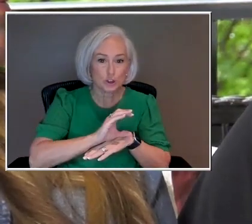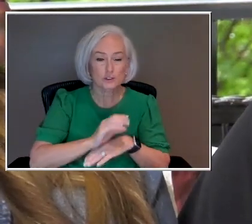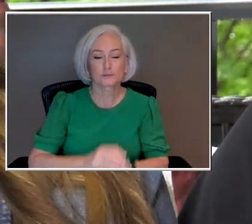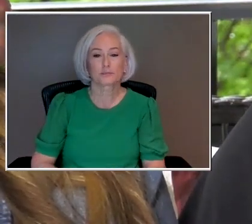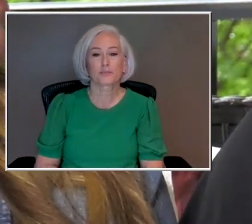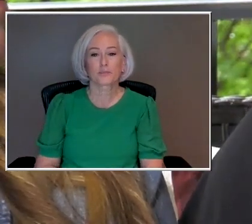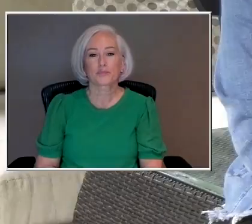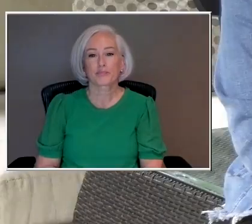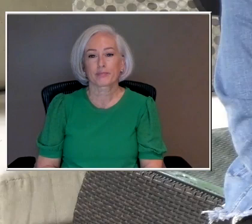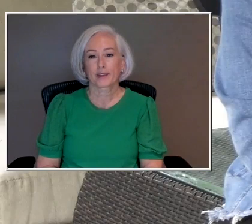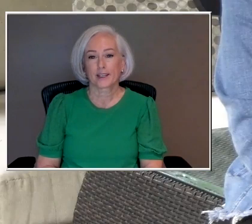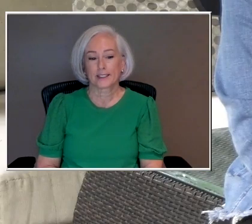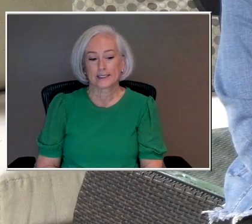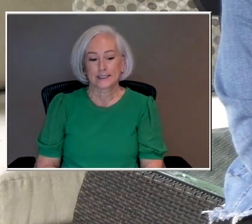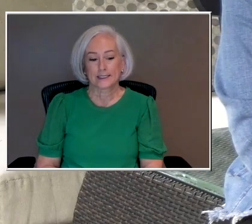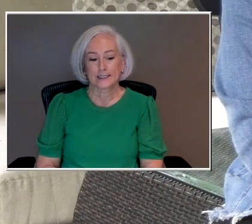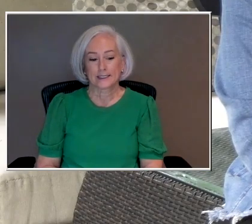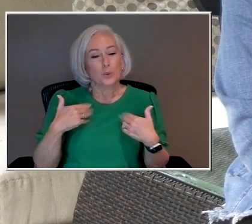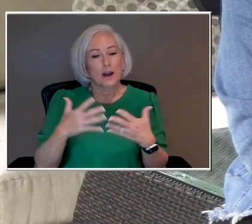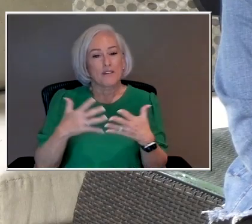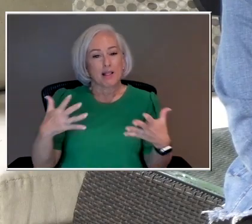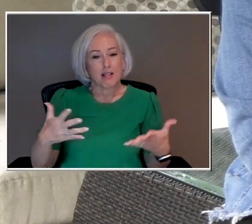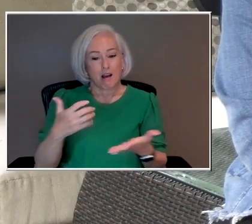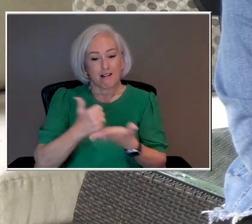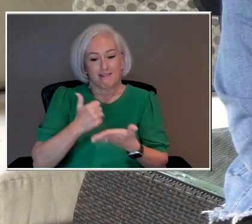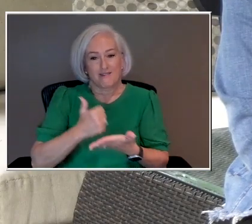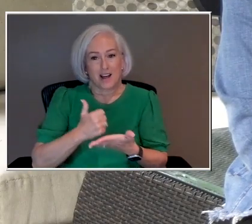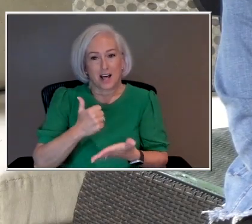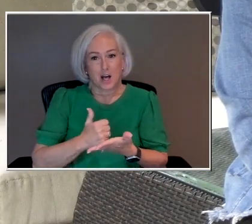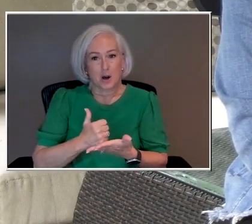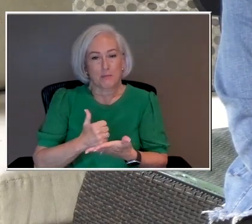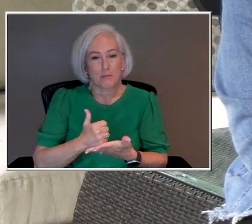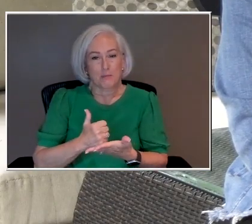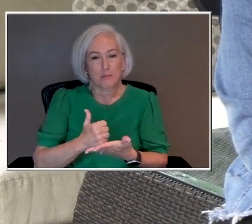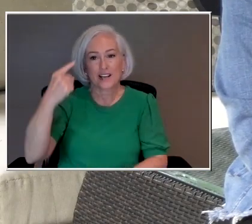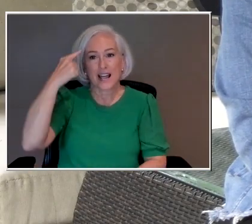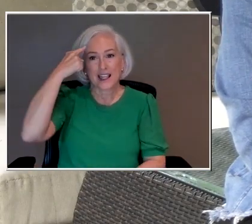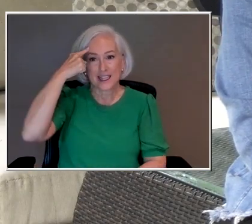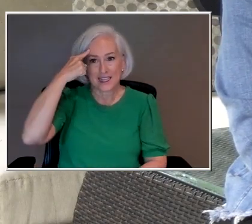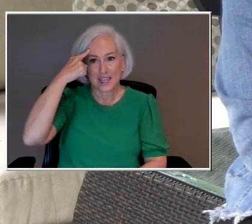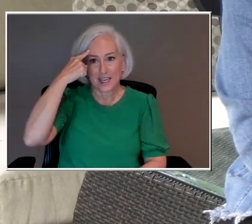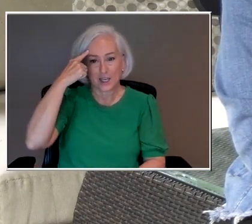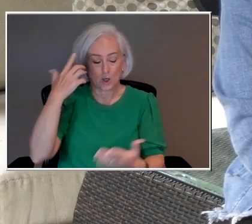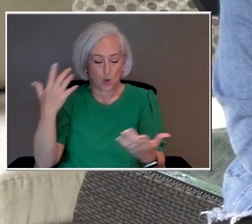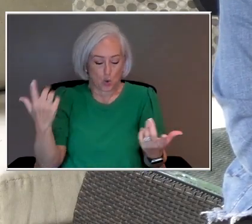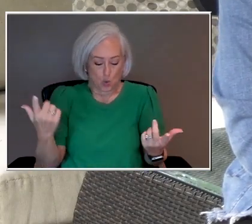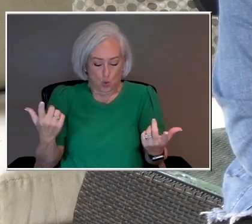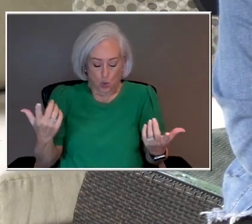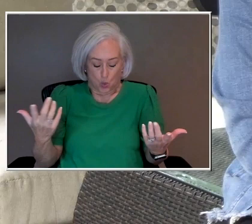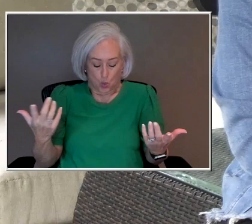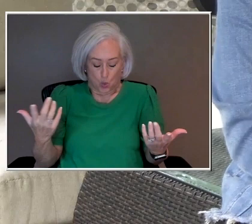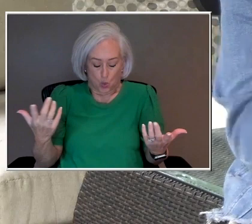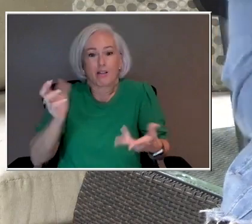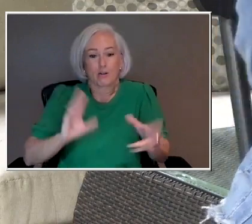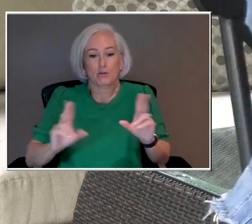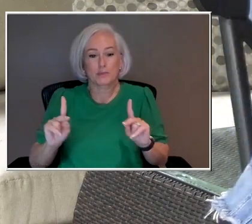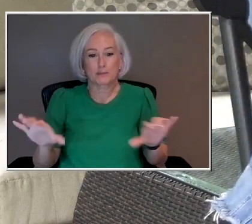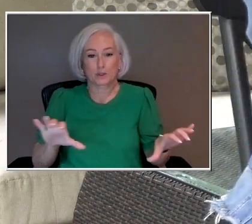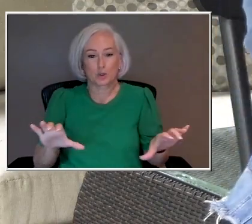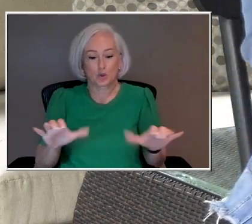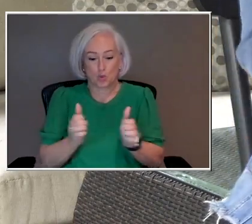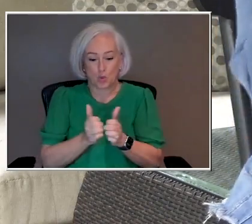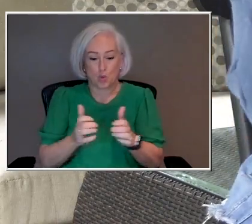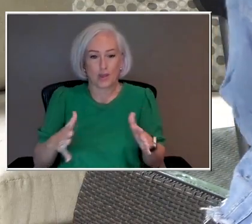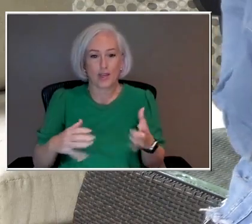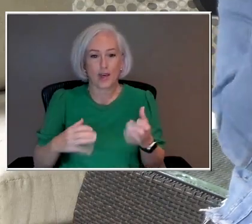we just had a lot of help. And I often think, what do people do who don't have a support group and don't have